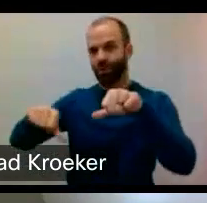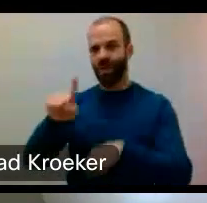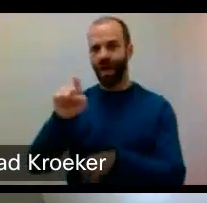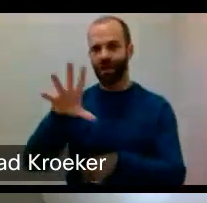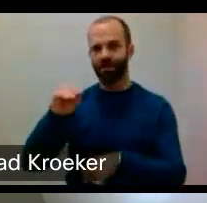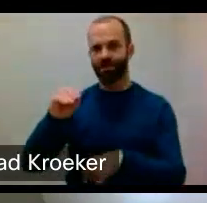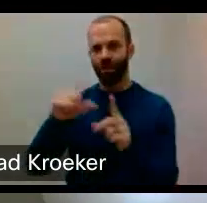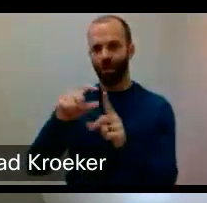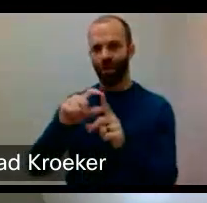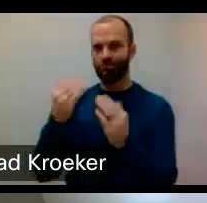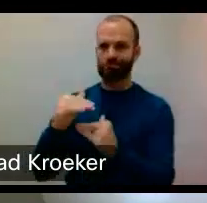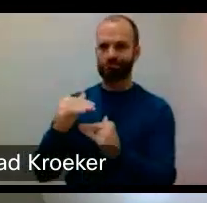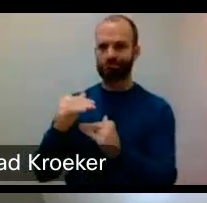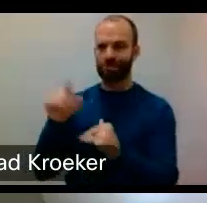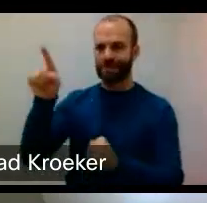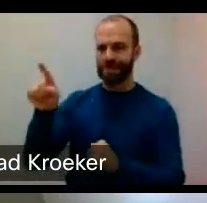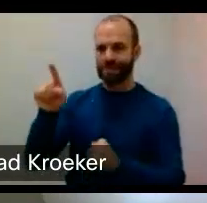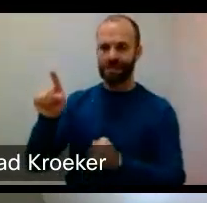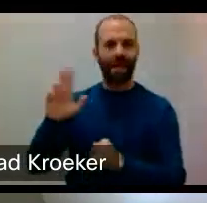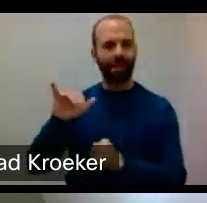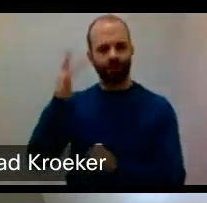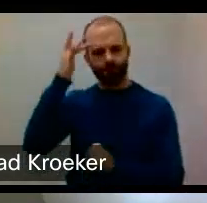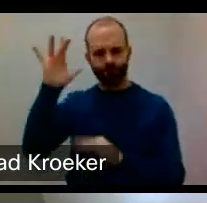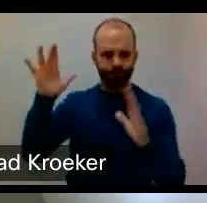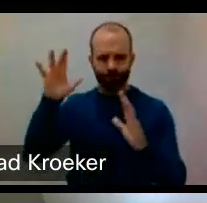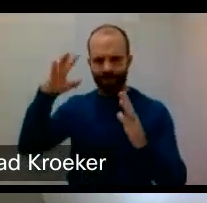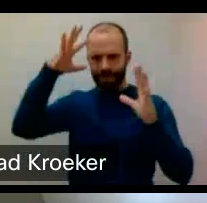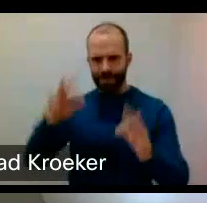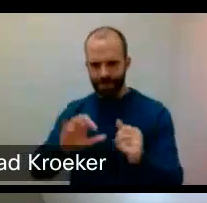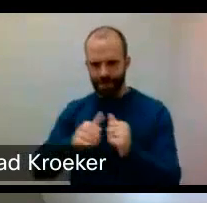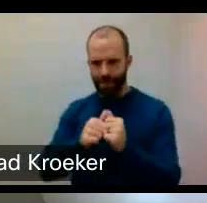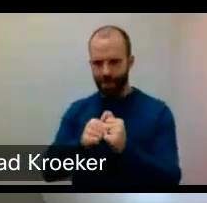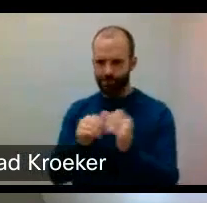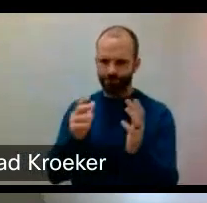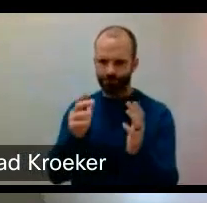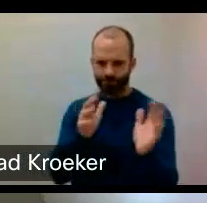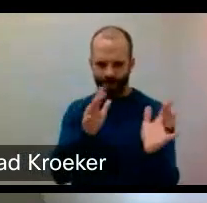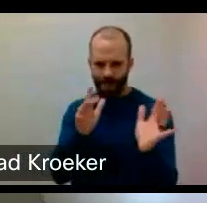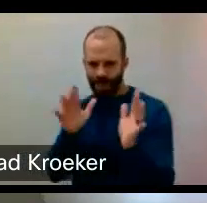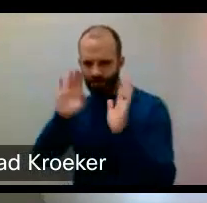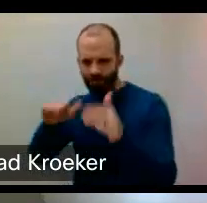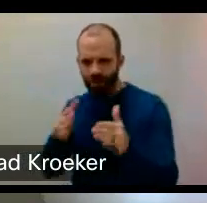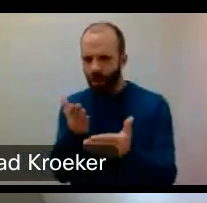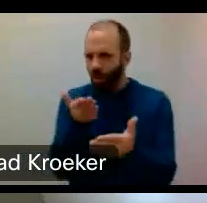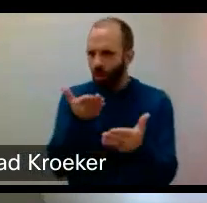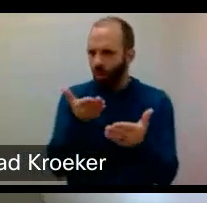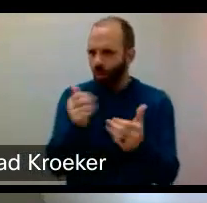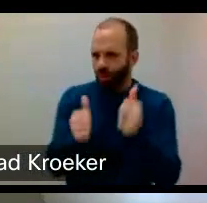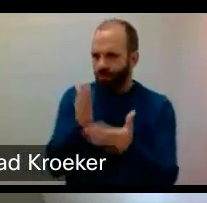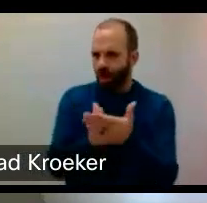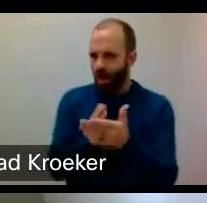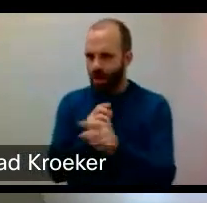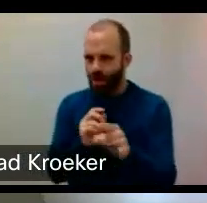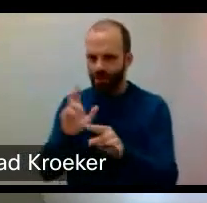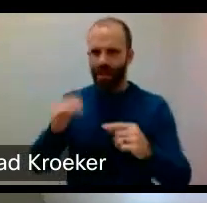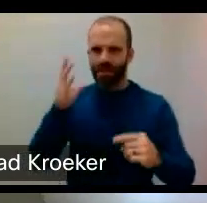150 words. You have to make a smart choice here about the interesting, useful, relevant piece of whatever you're reflecting